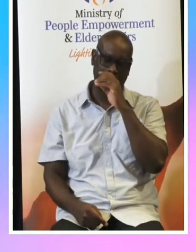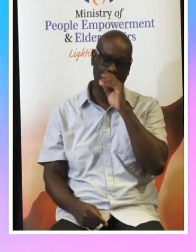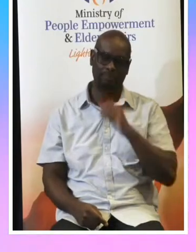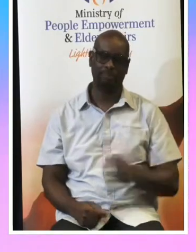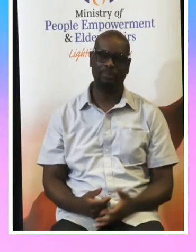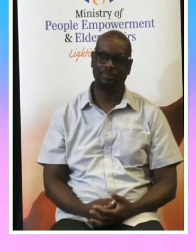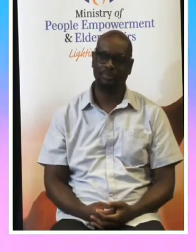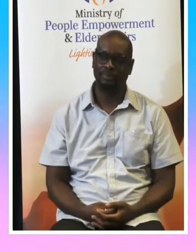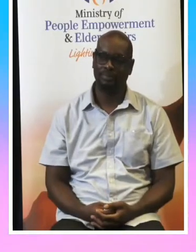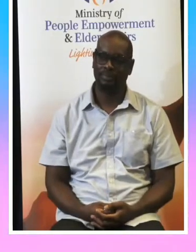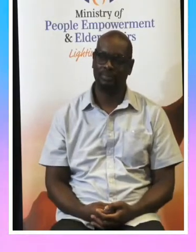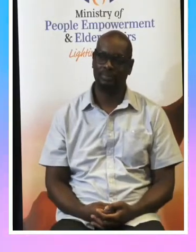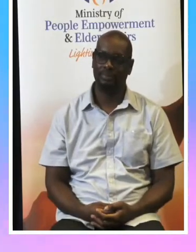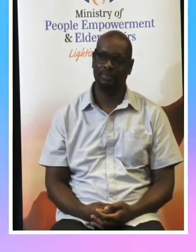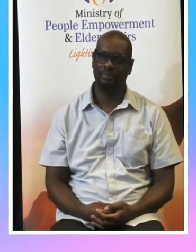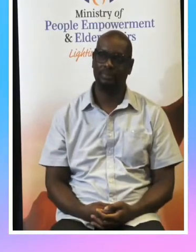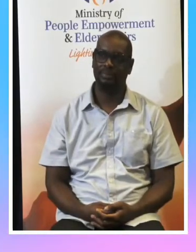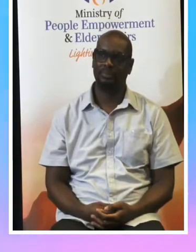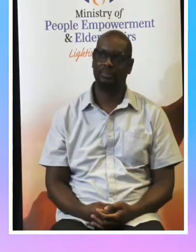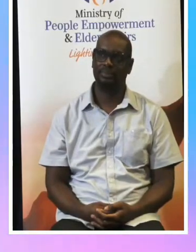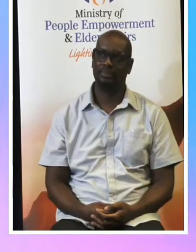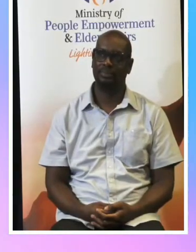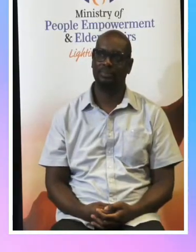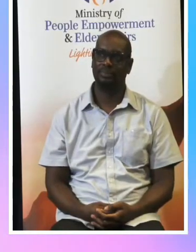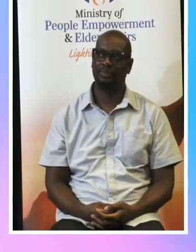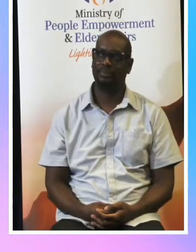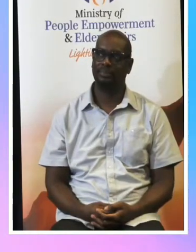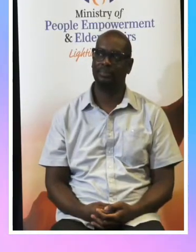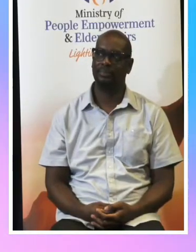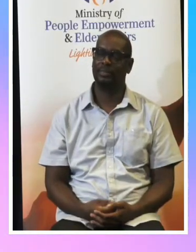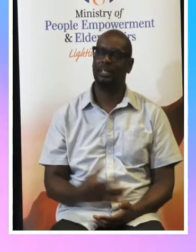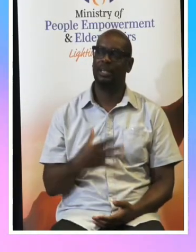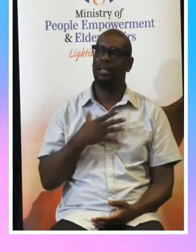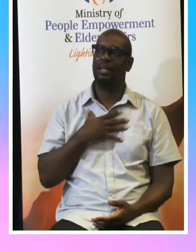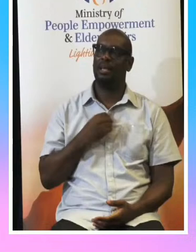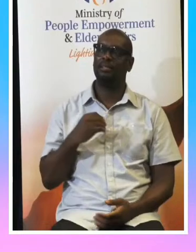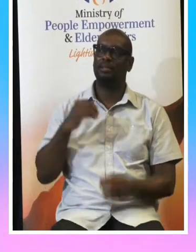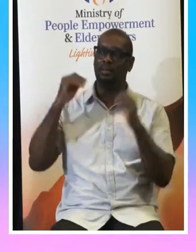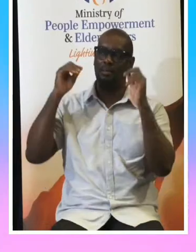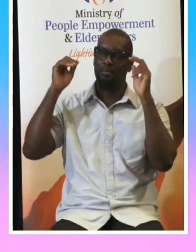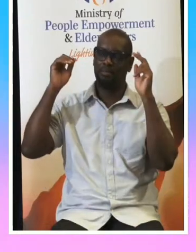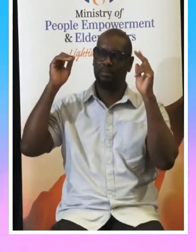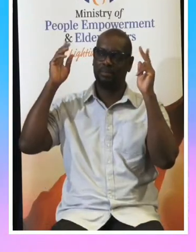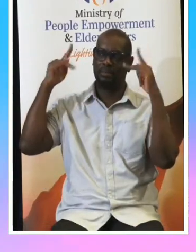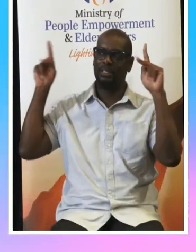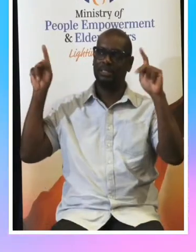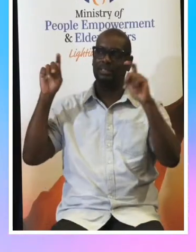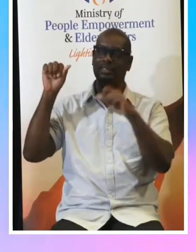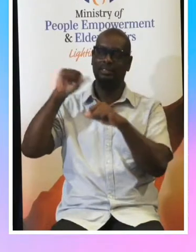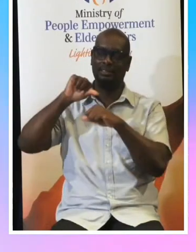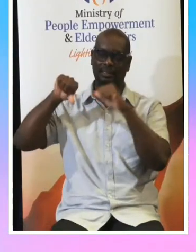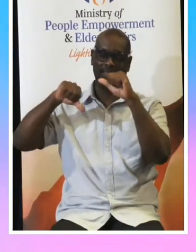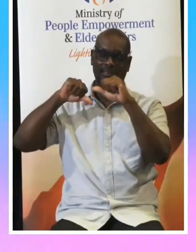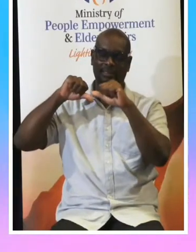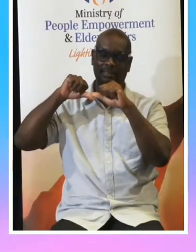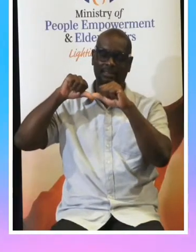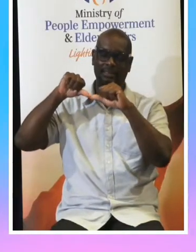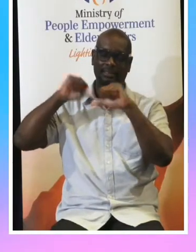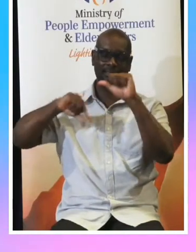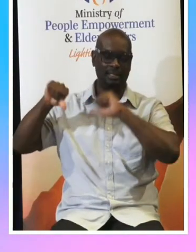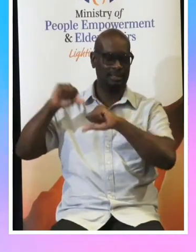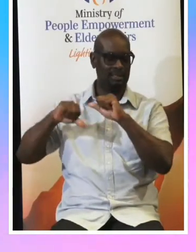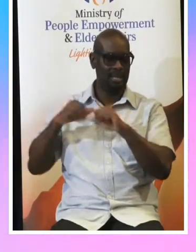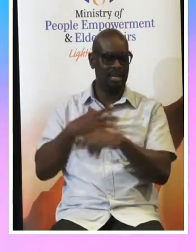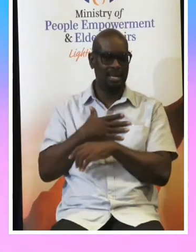International trade policy and political science as well. He has an associate degree